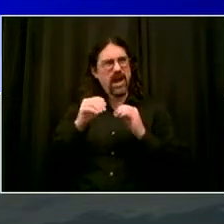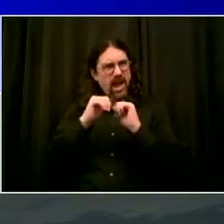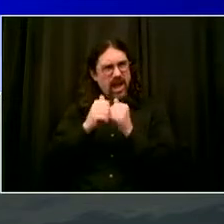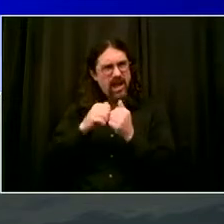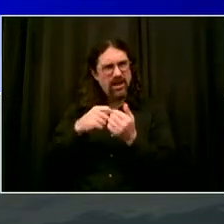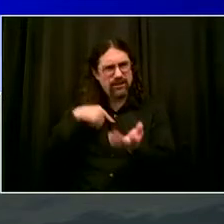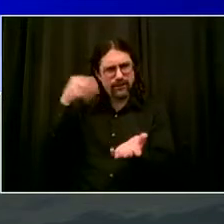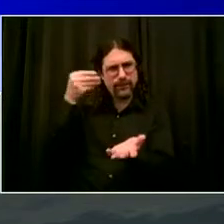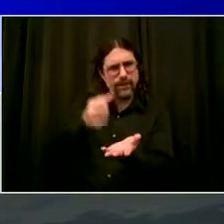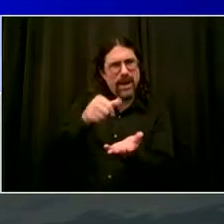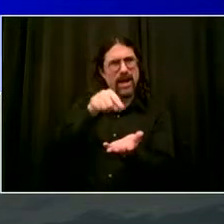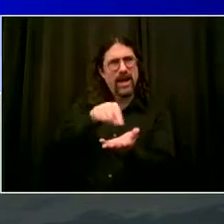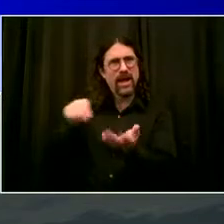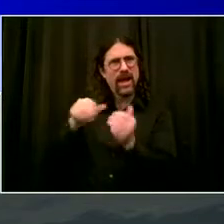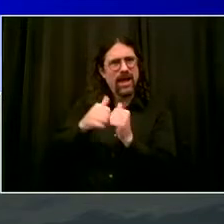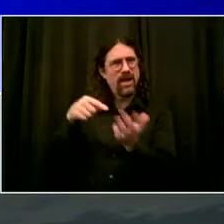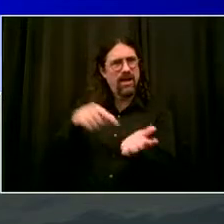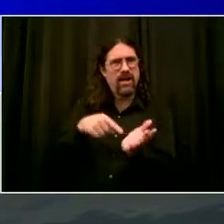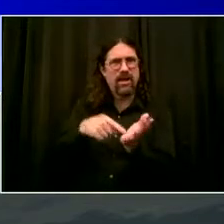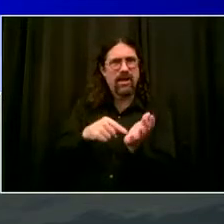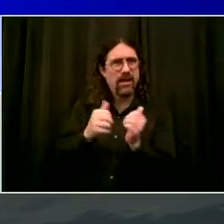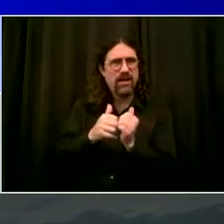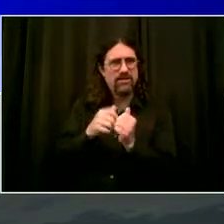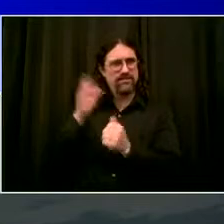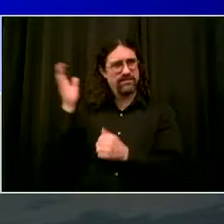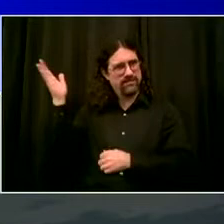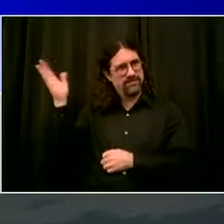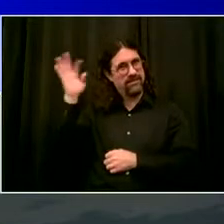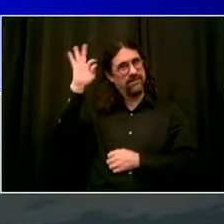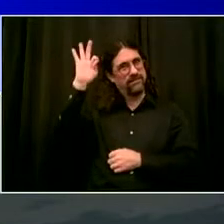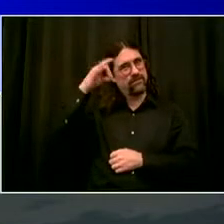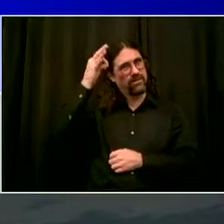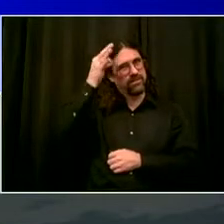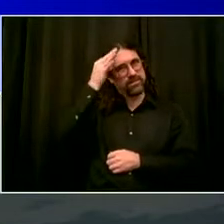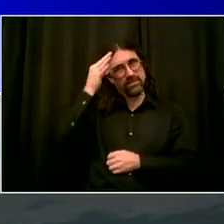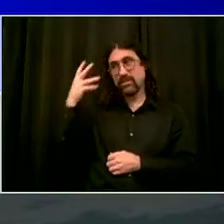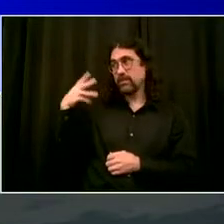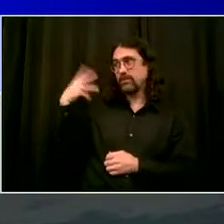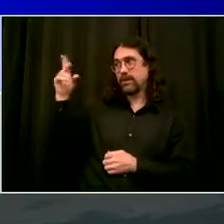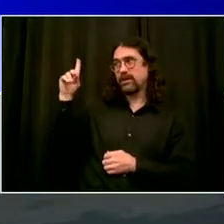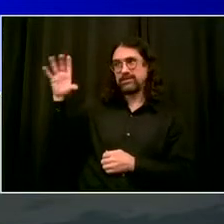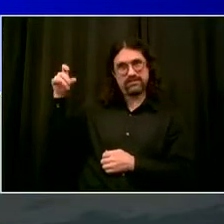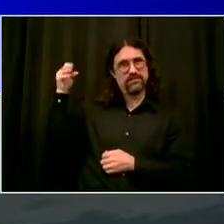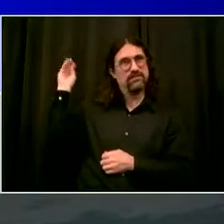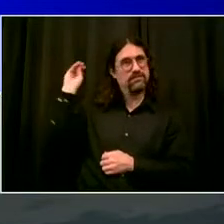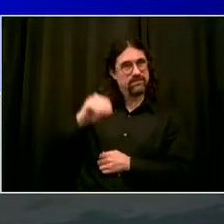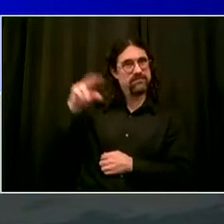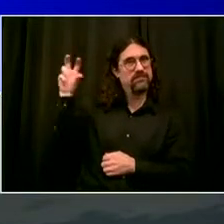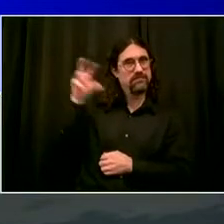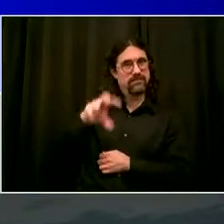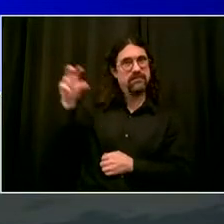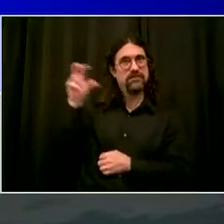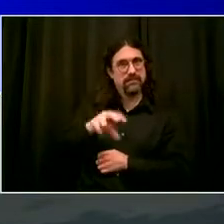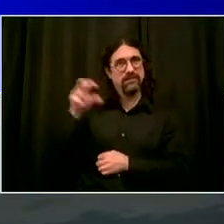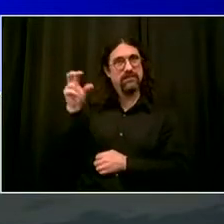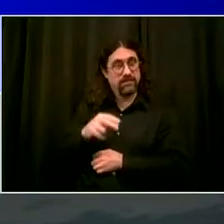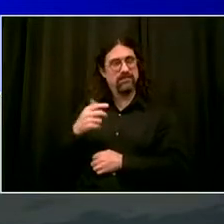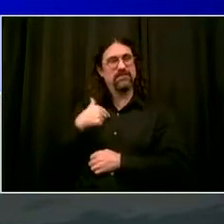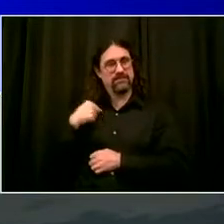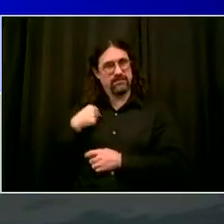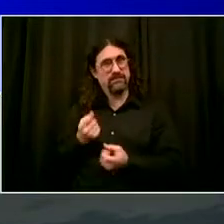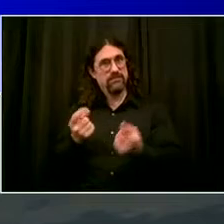recovery at the same time we have to do things constantly to tighten our own belt we have the furlows that we